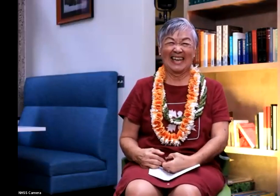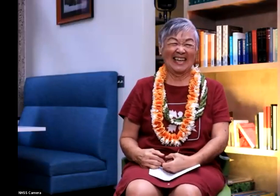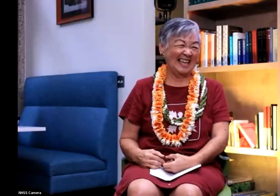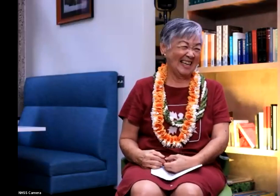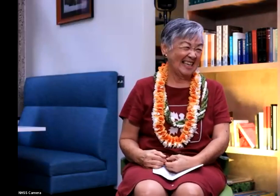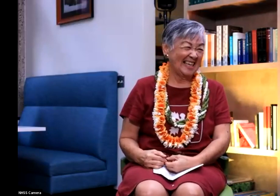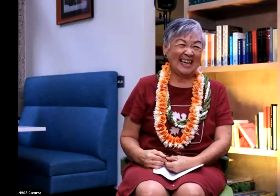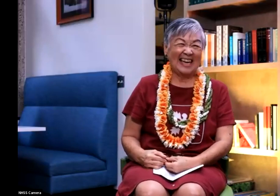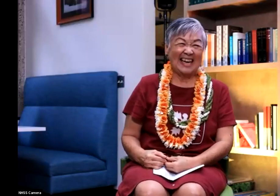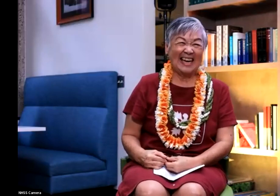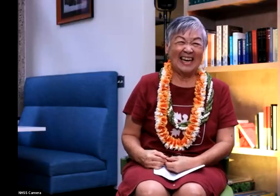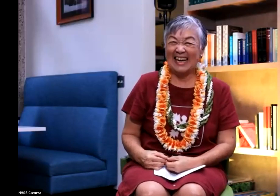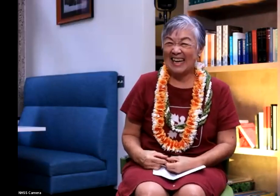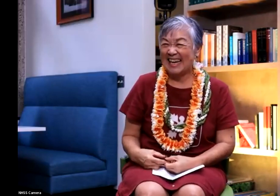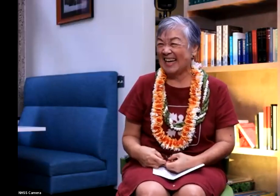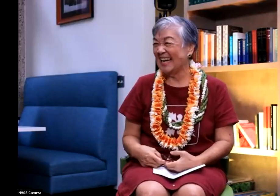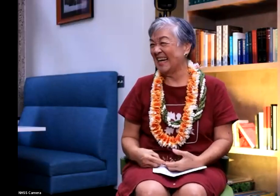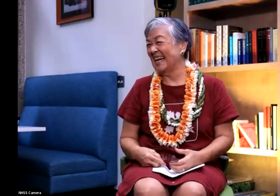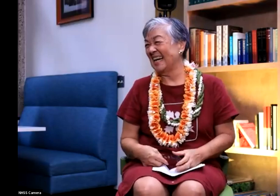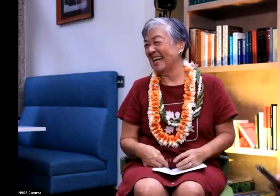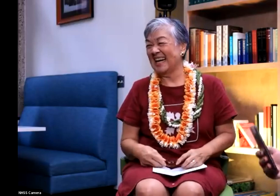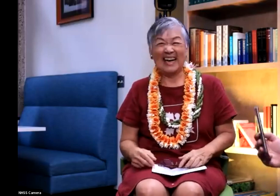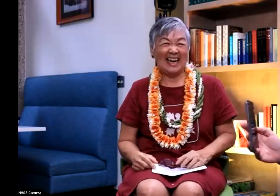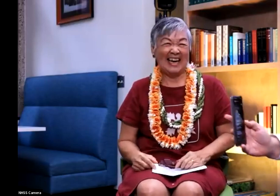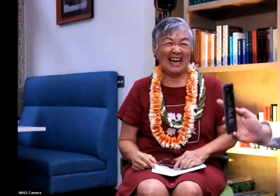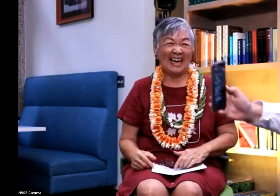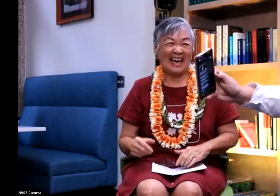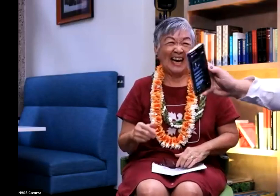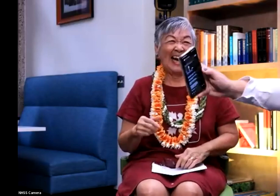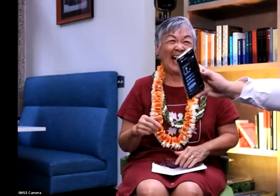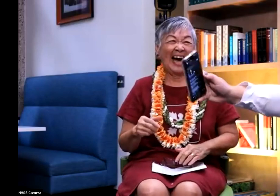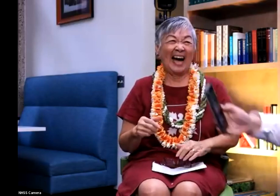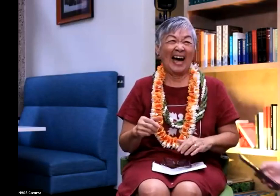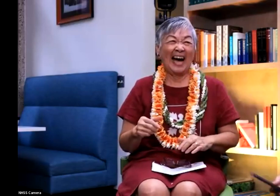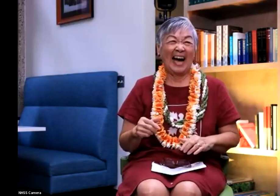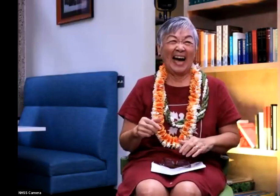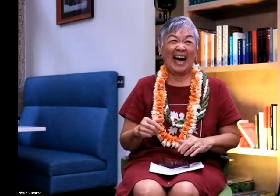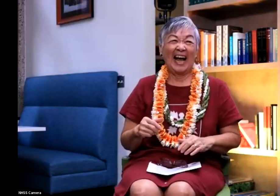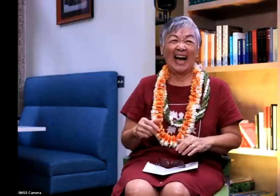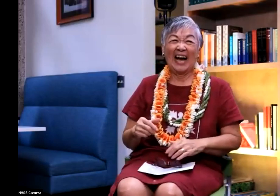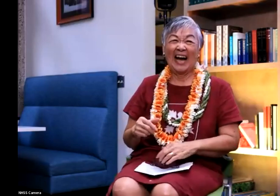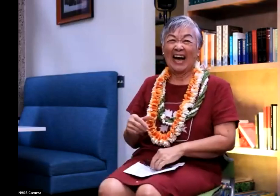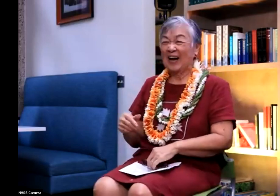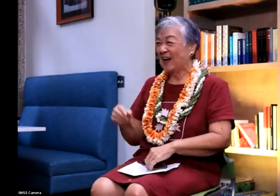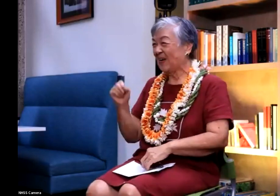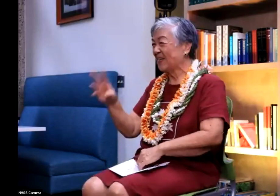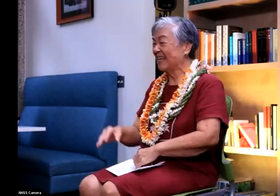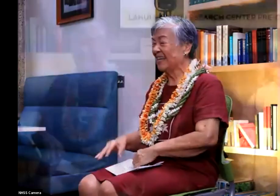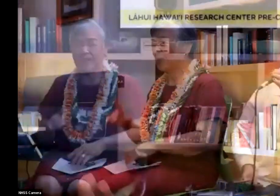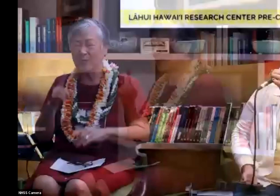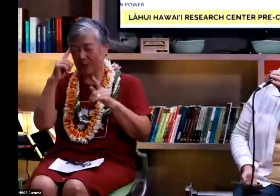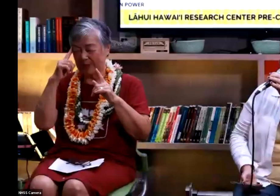Audience, did you see that or do you want that one more time? Okay, so maybe face the audience and do it one more